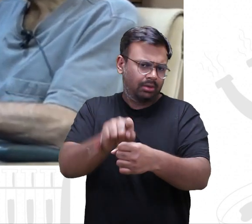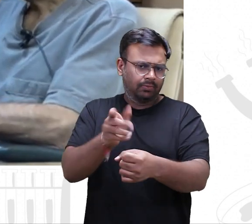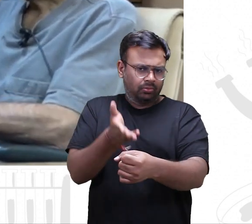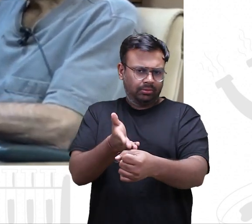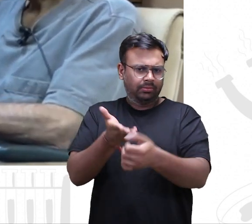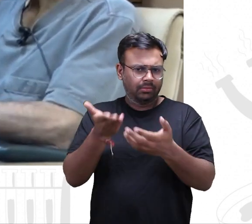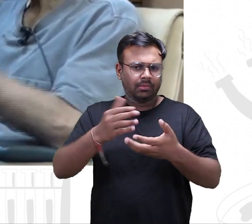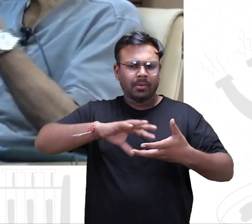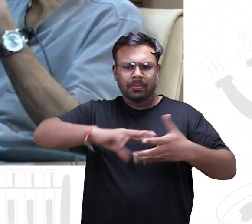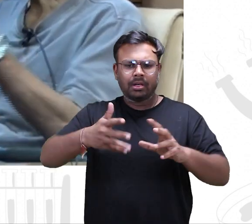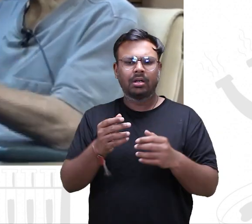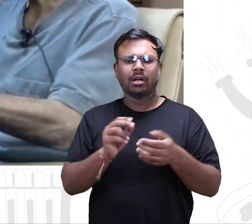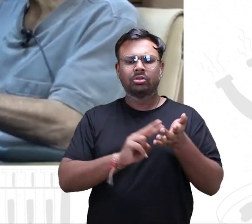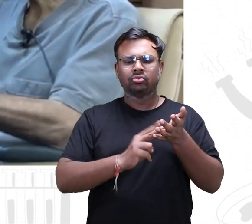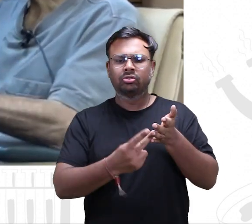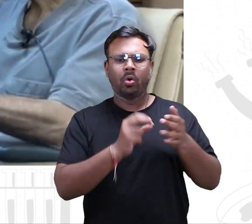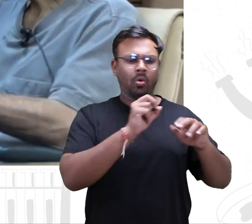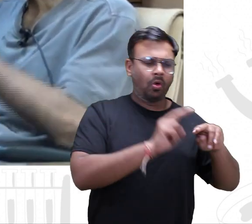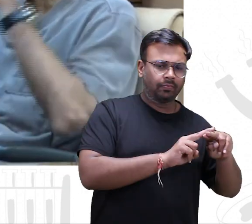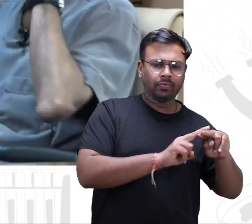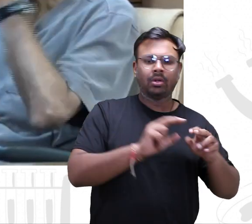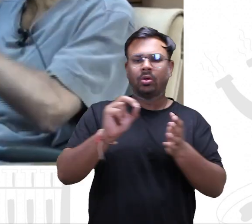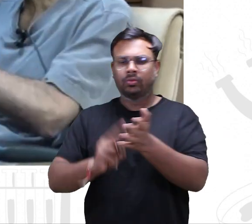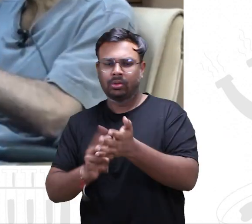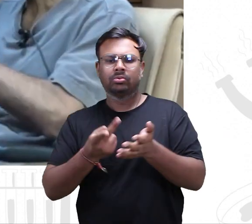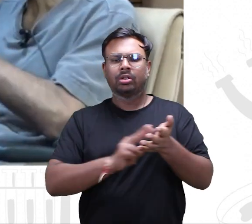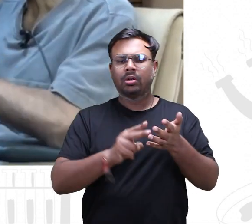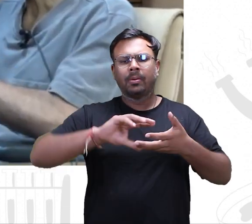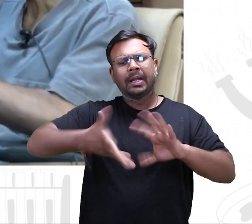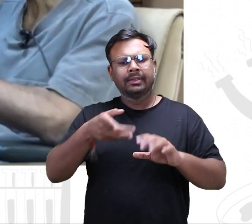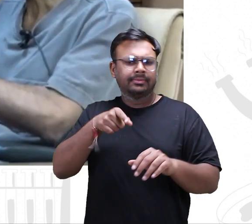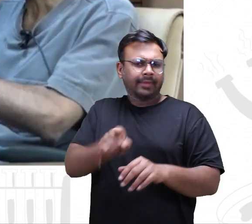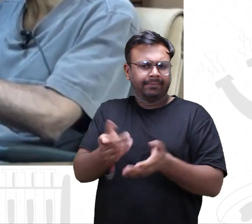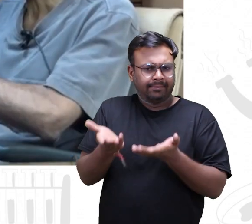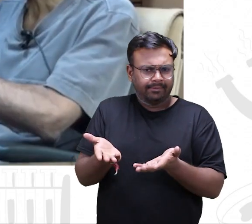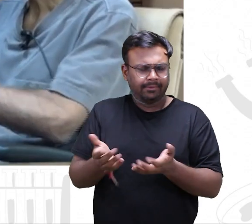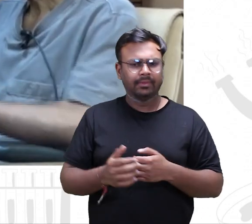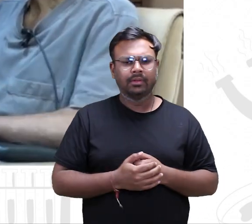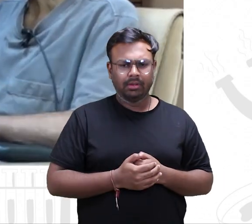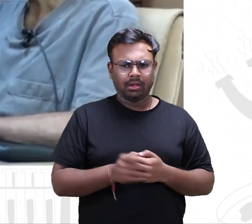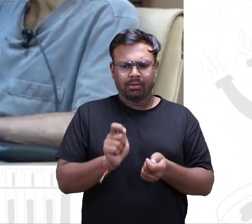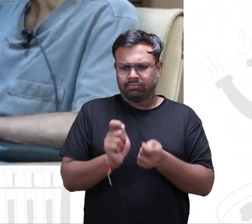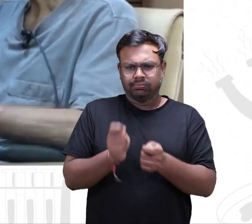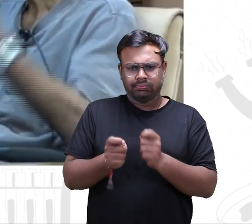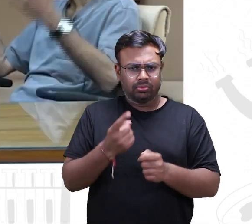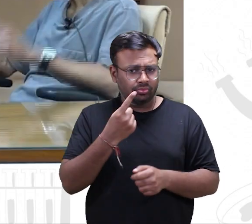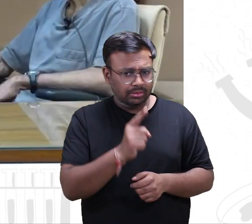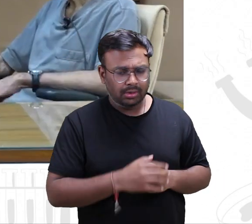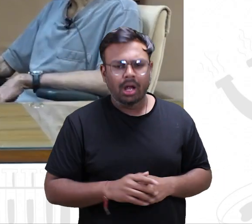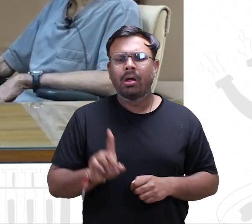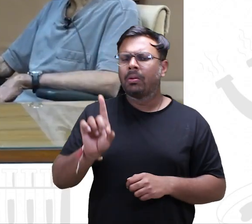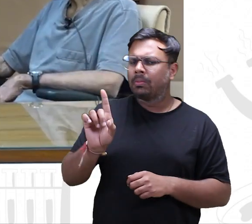desirable, and then you make it apomictic by making these gene edited modifications.